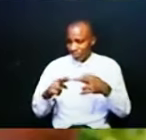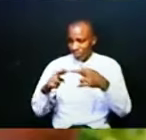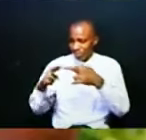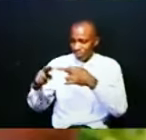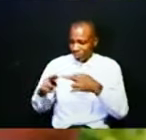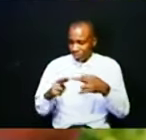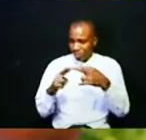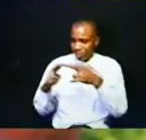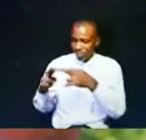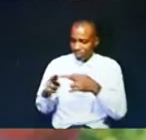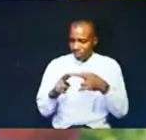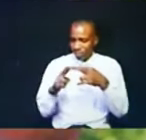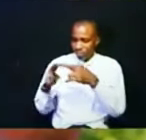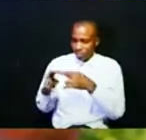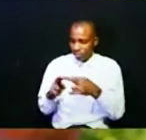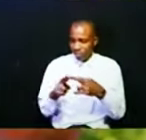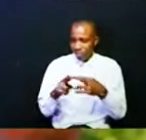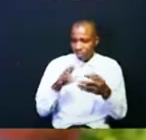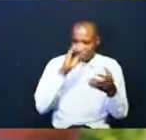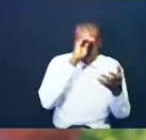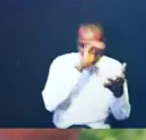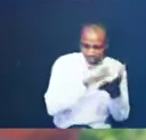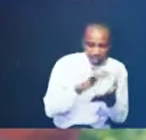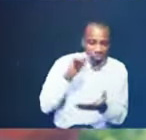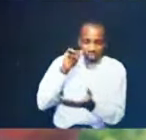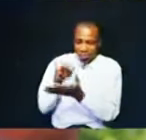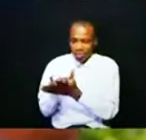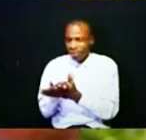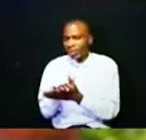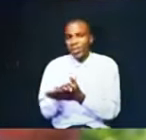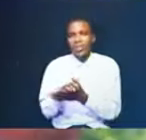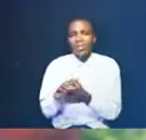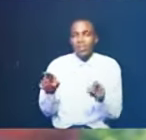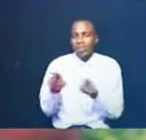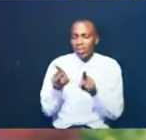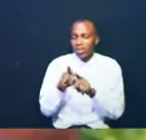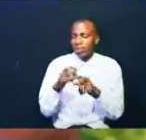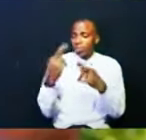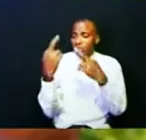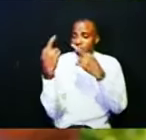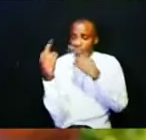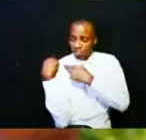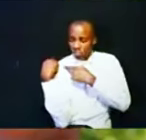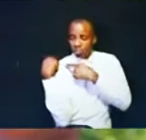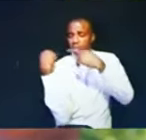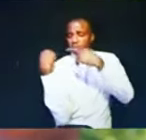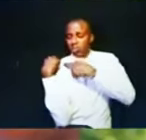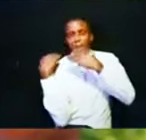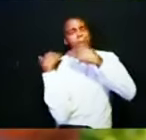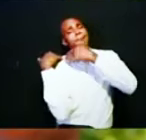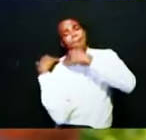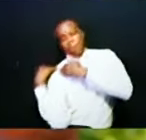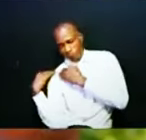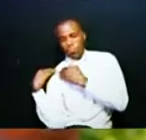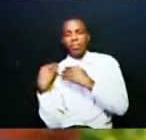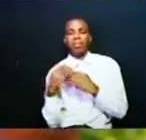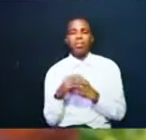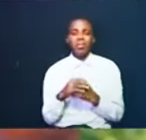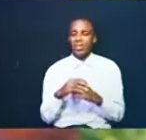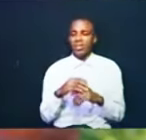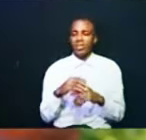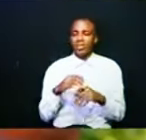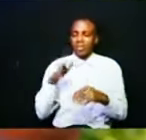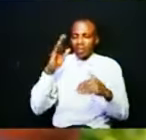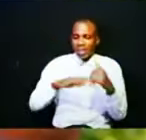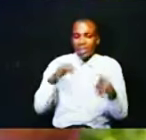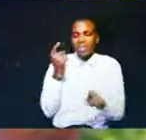a commitment between two people ye kire ni ayonkofa eda okunu ane wo yire ntem no eburo se won